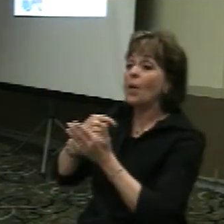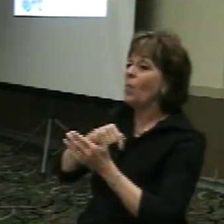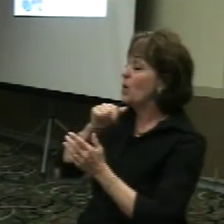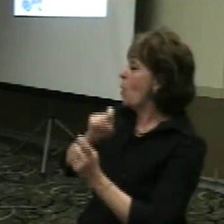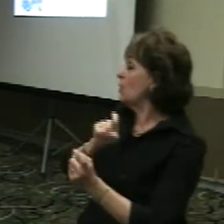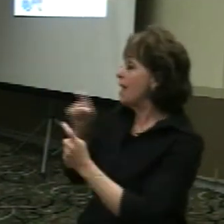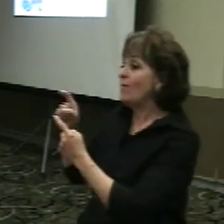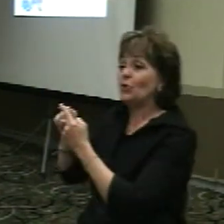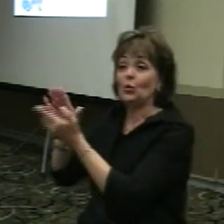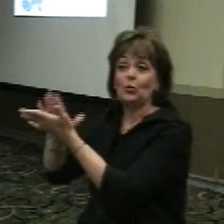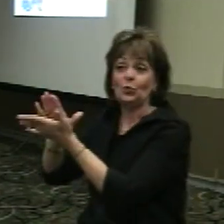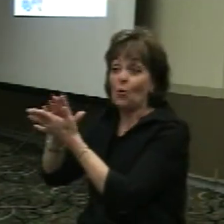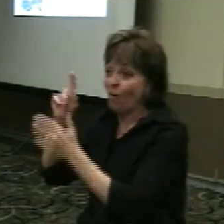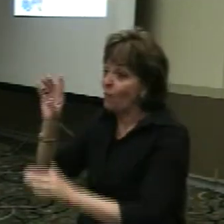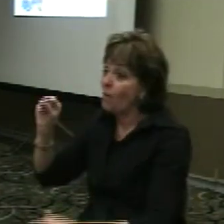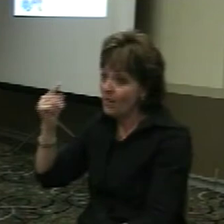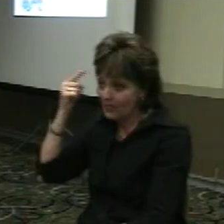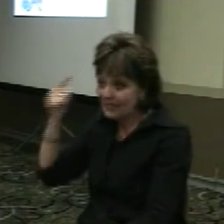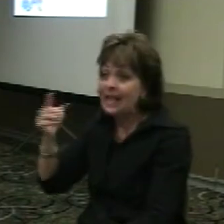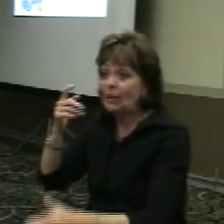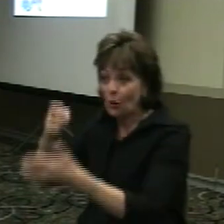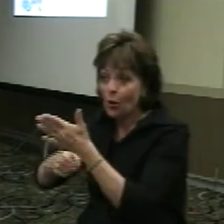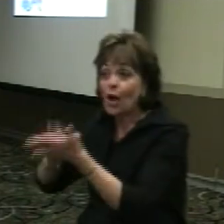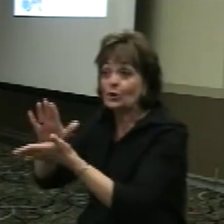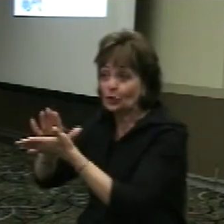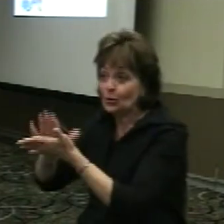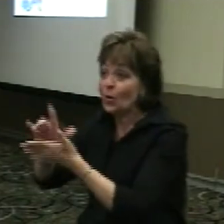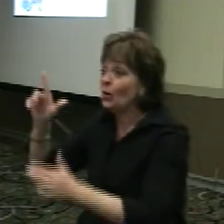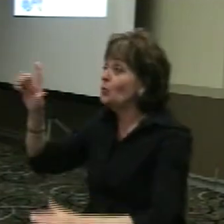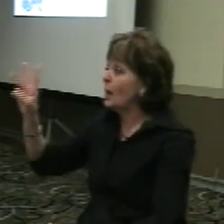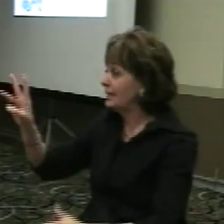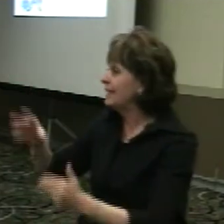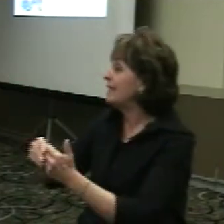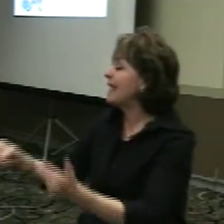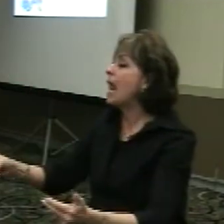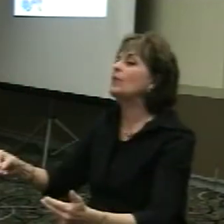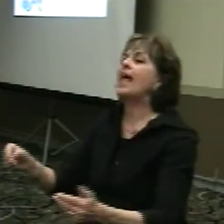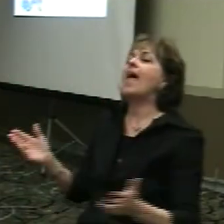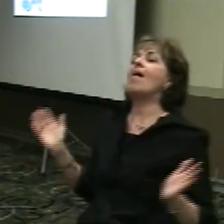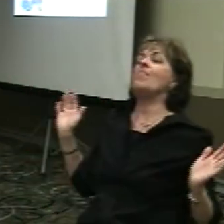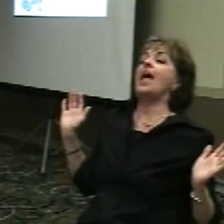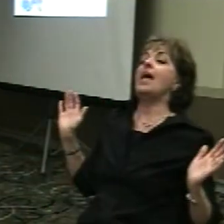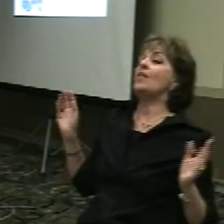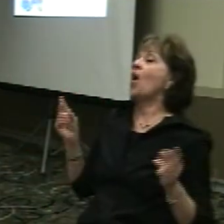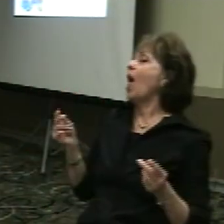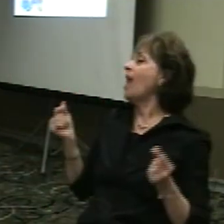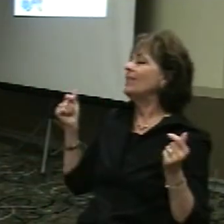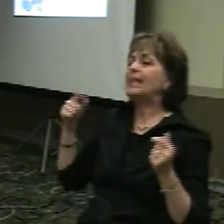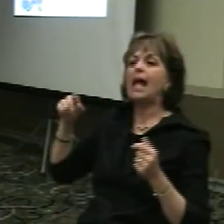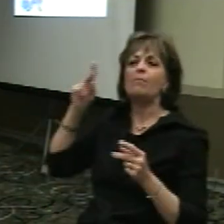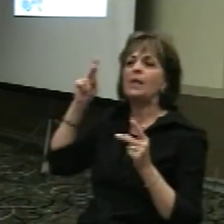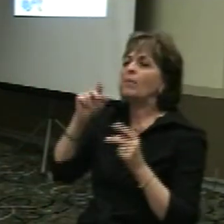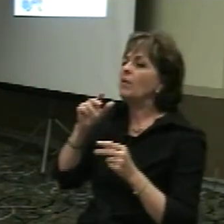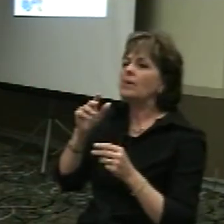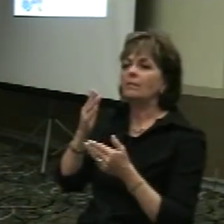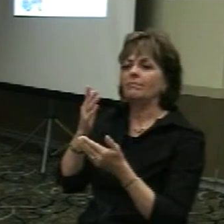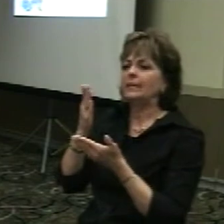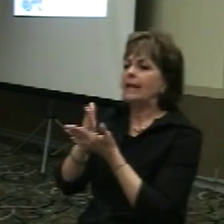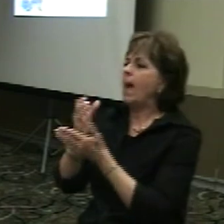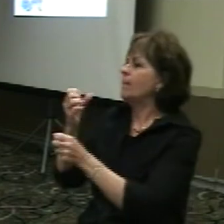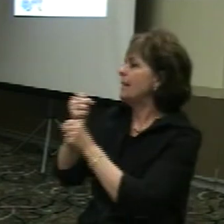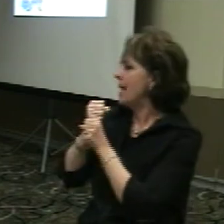the school for 50 cents. It's going to cost you $26. And all of a sudden, people didn't get family therapy. We didn't talk about family